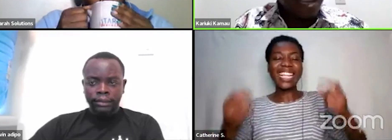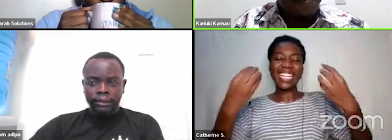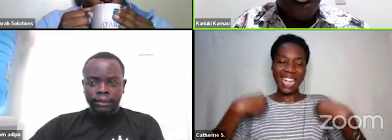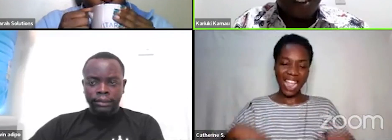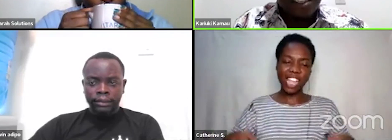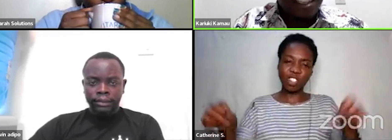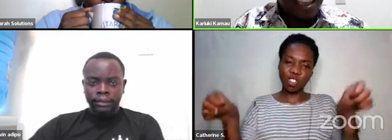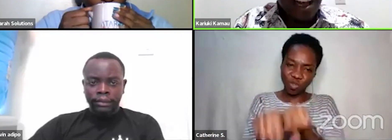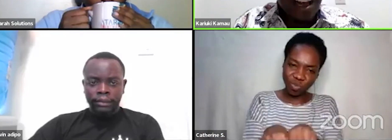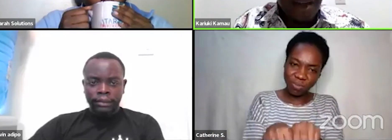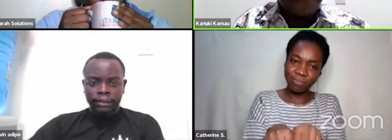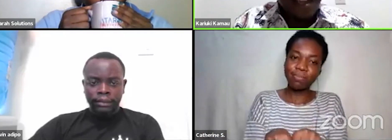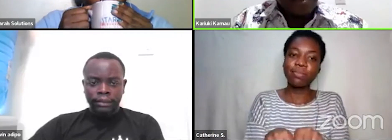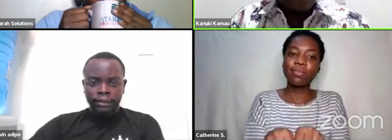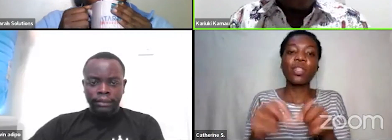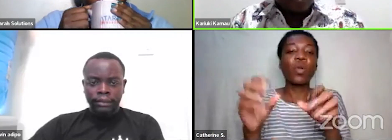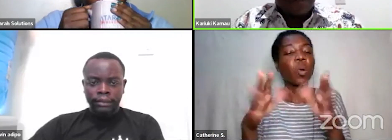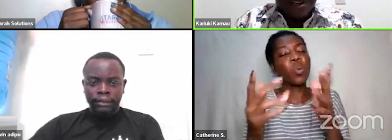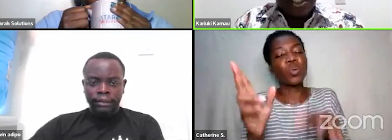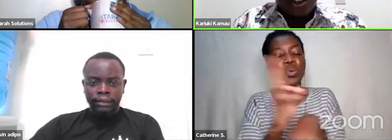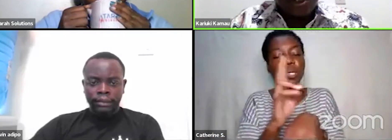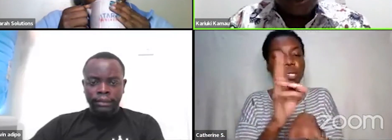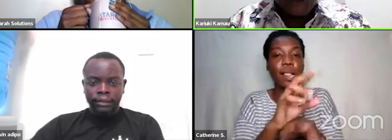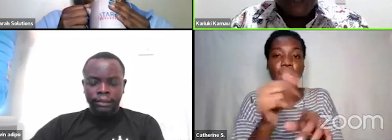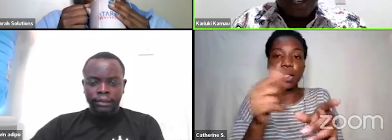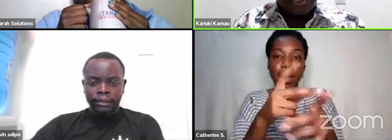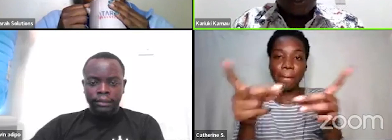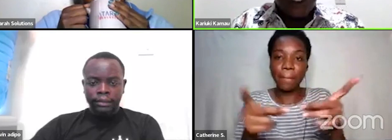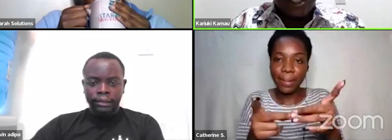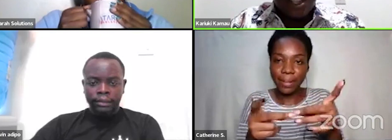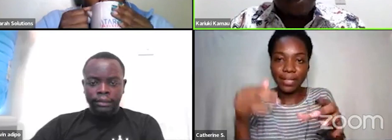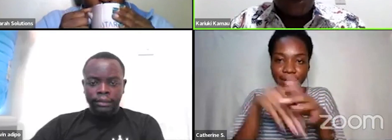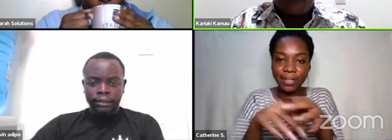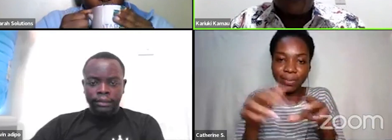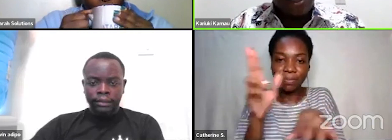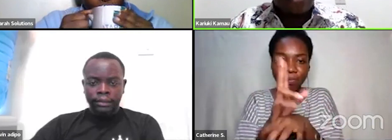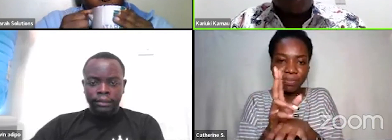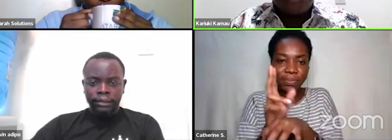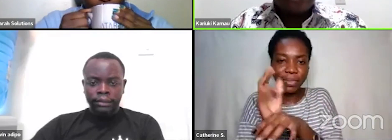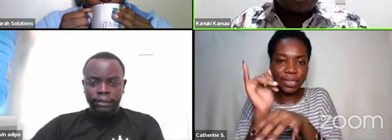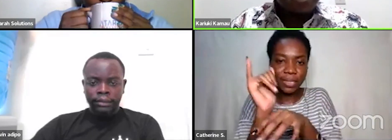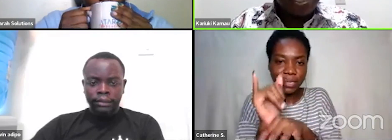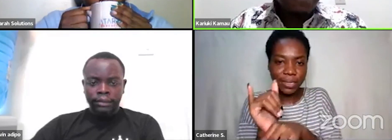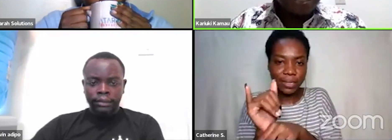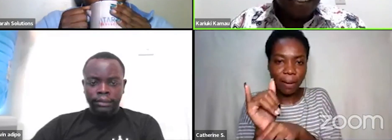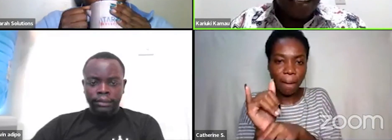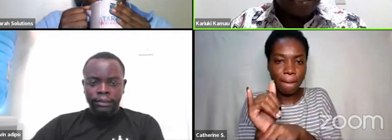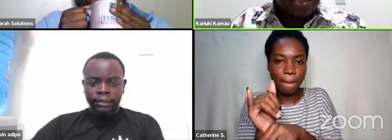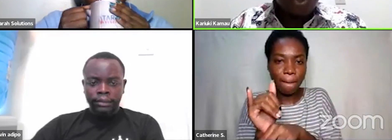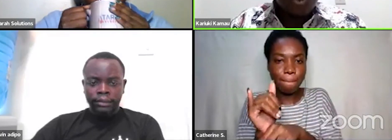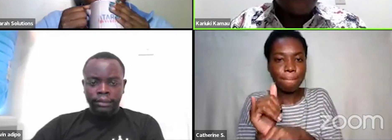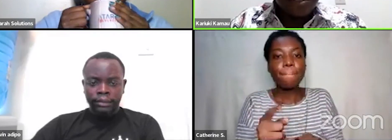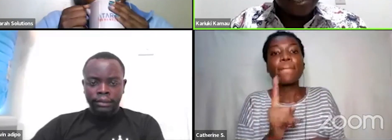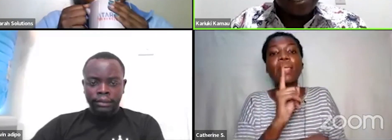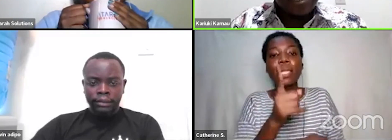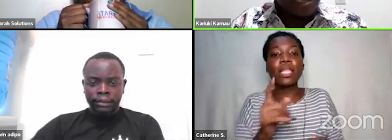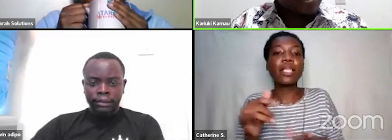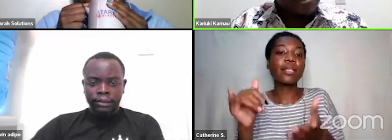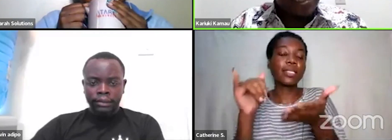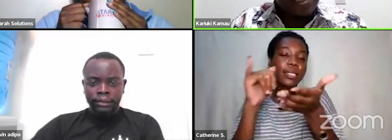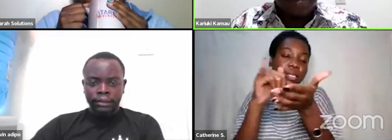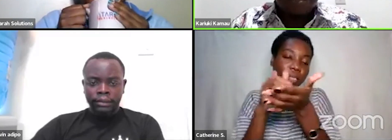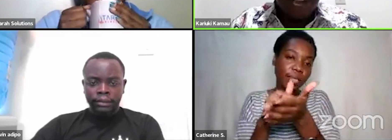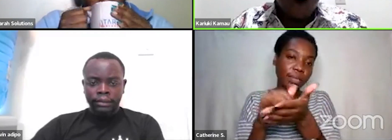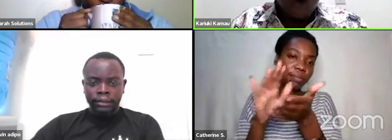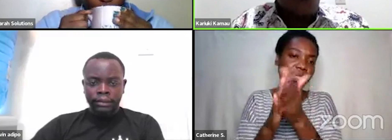use it somewhere else in their operation to feed themselves. So that it became a challenge that you are frustrating